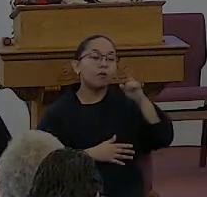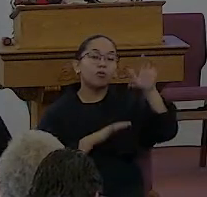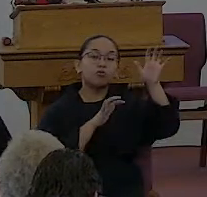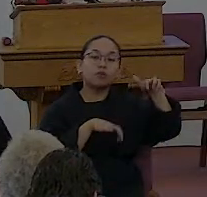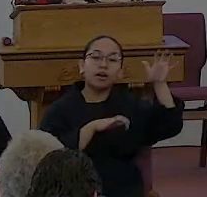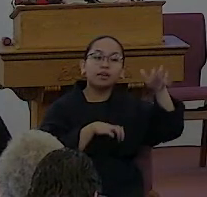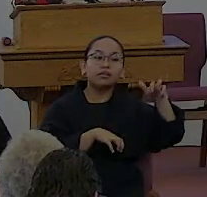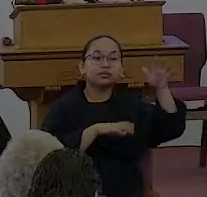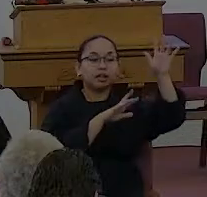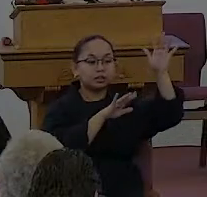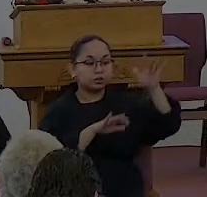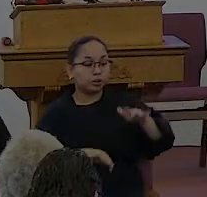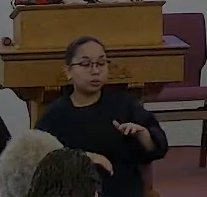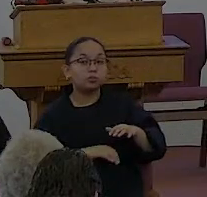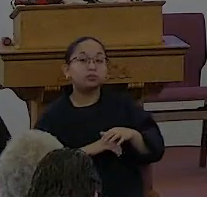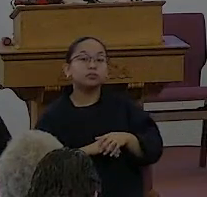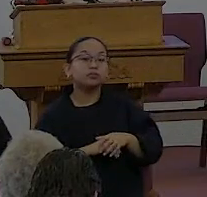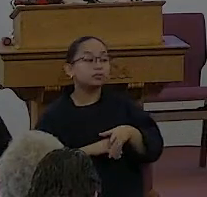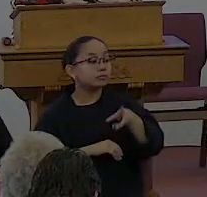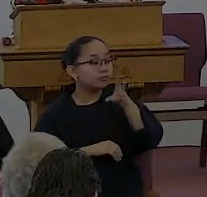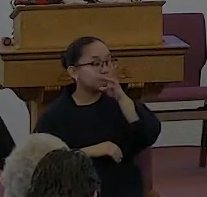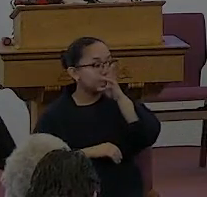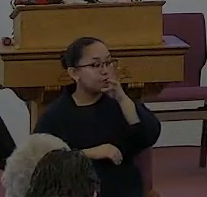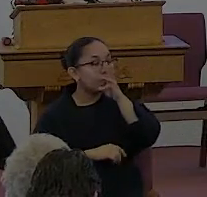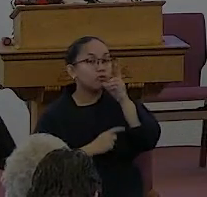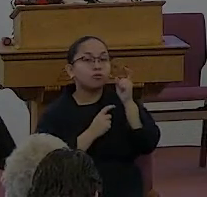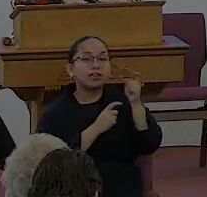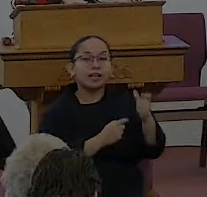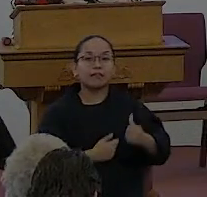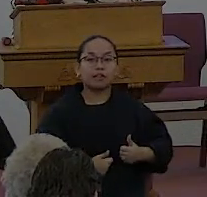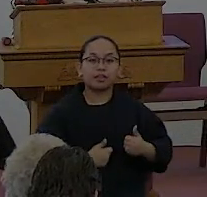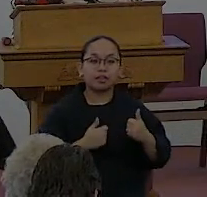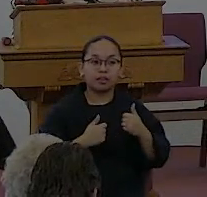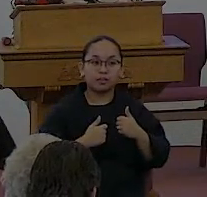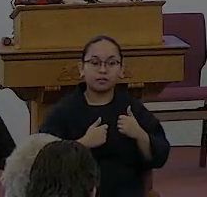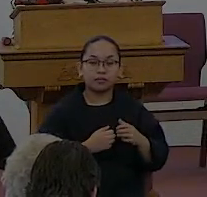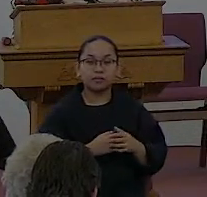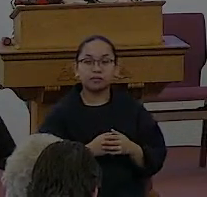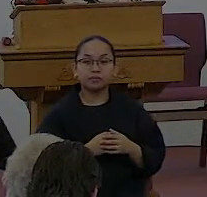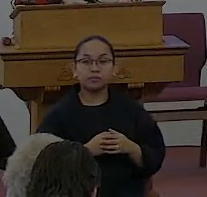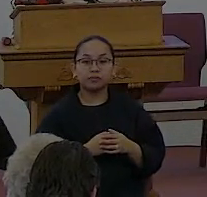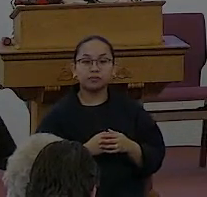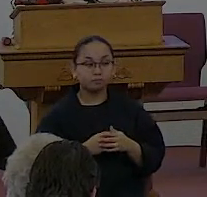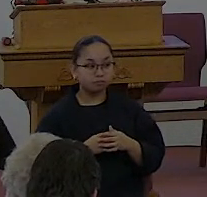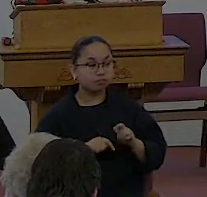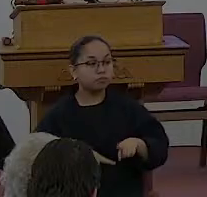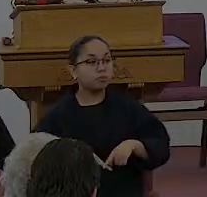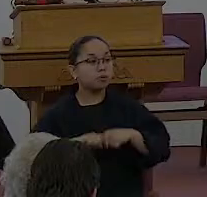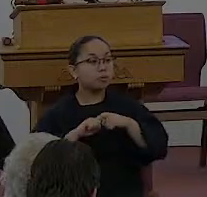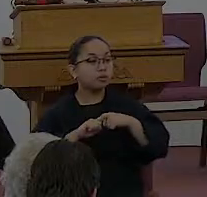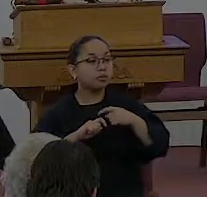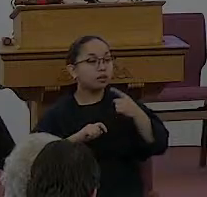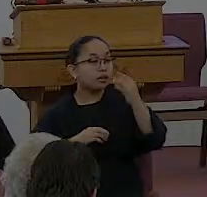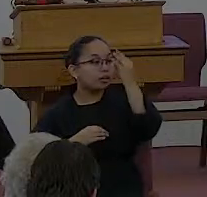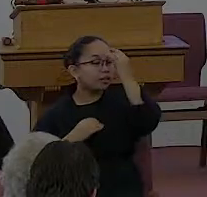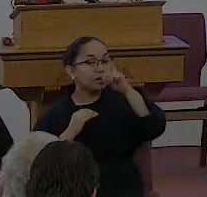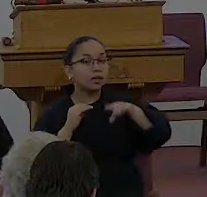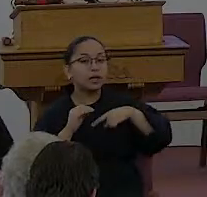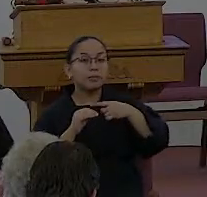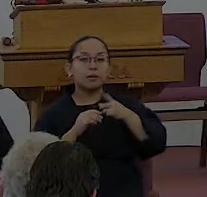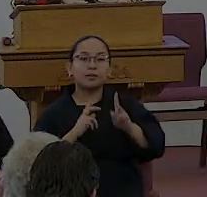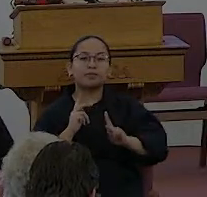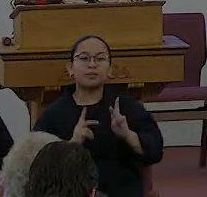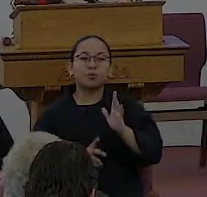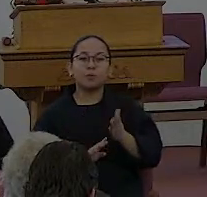for water which gave all of them, for life itself. Take a moment and think of those who came before